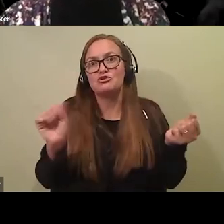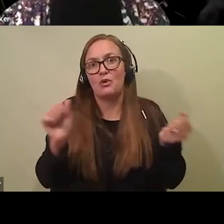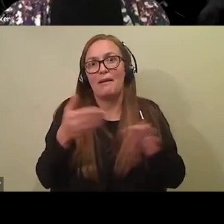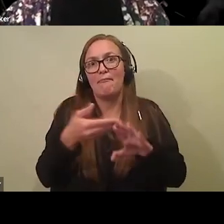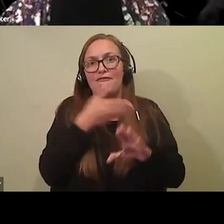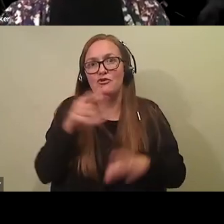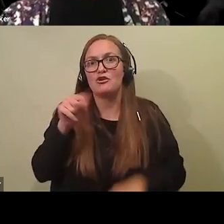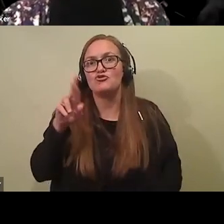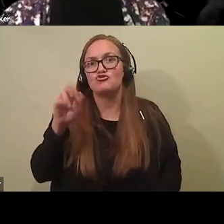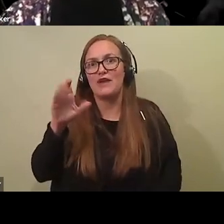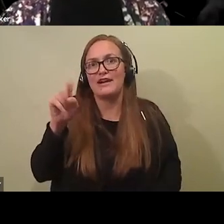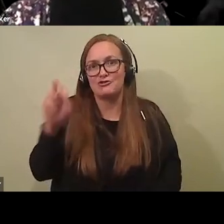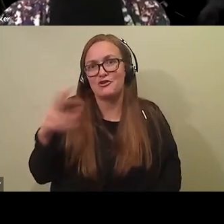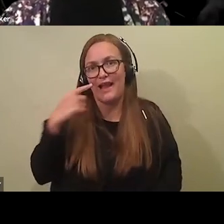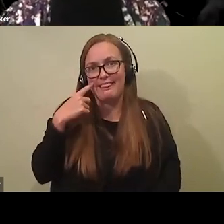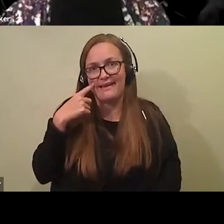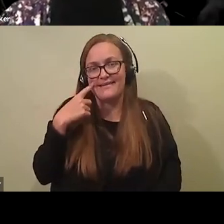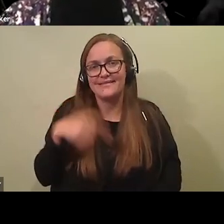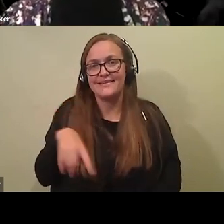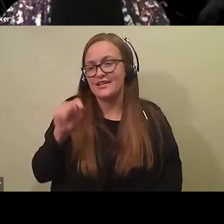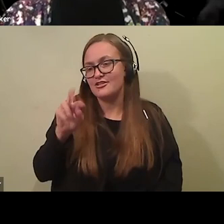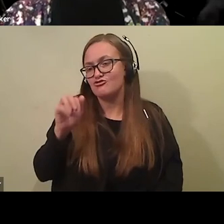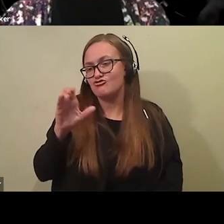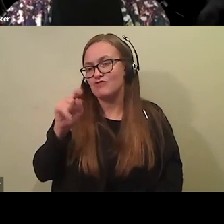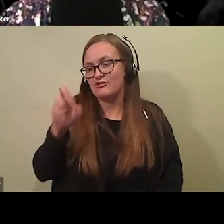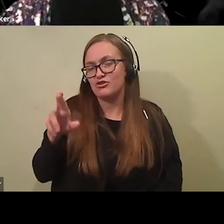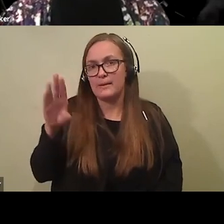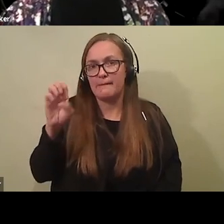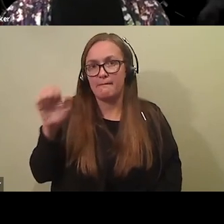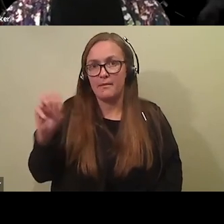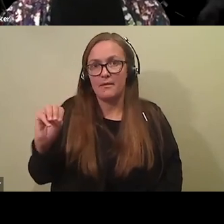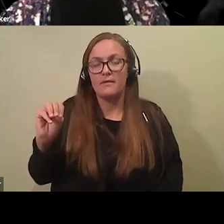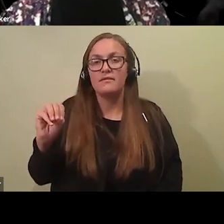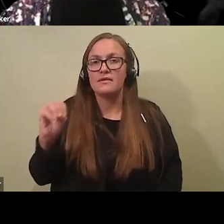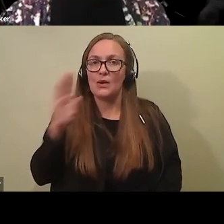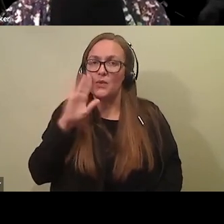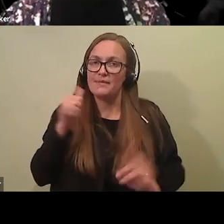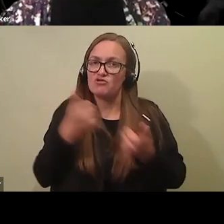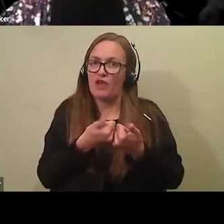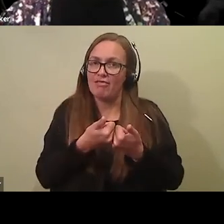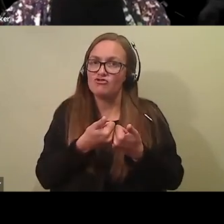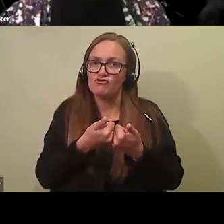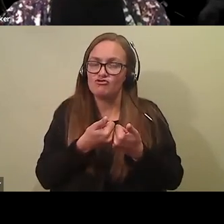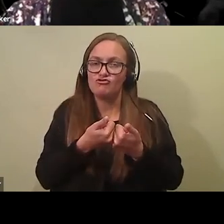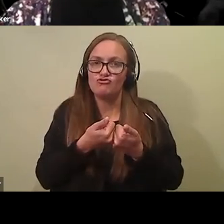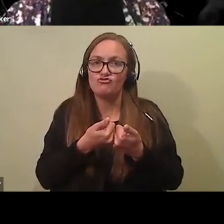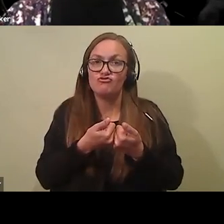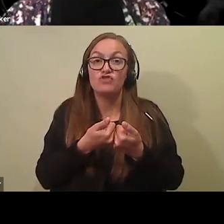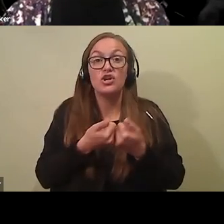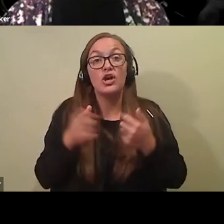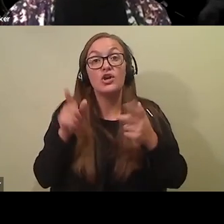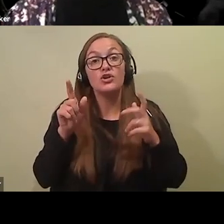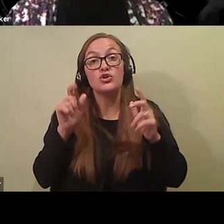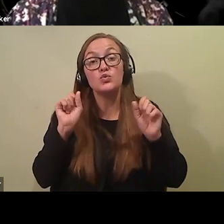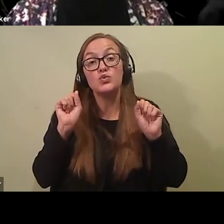it. I think the tractor beam is going to be quite challenging. There are ways to